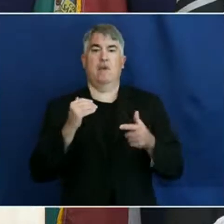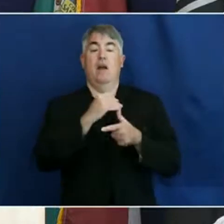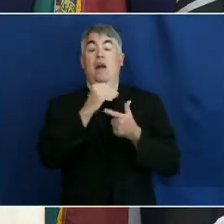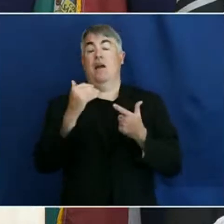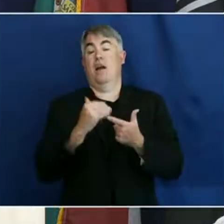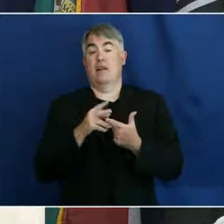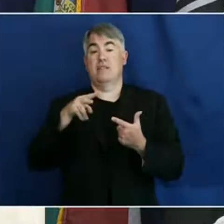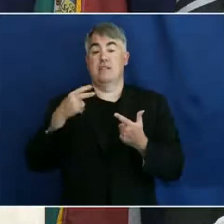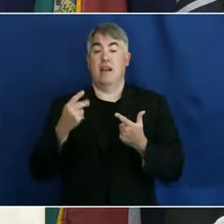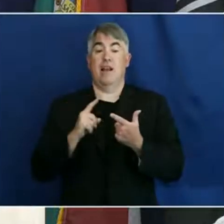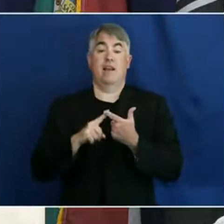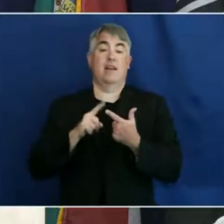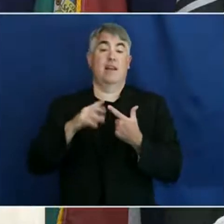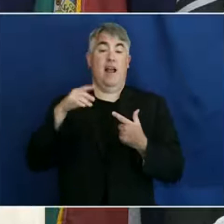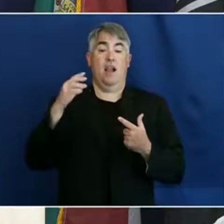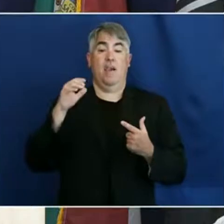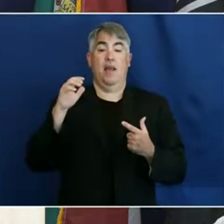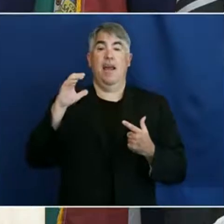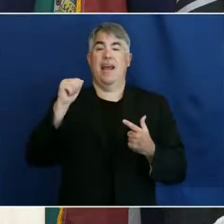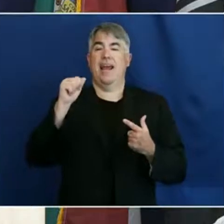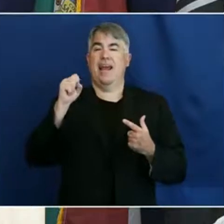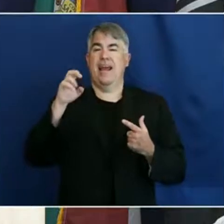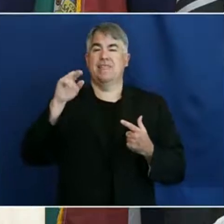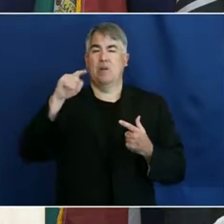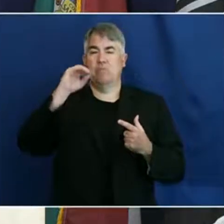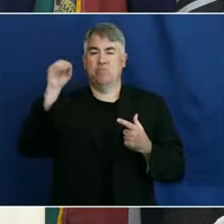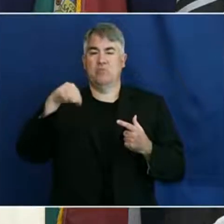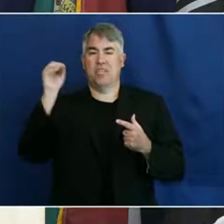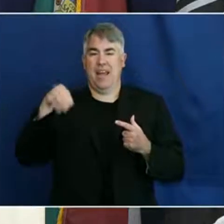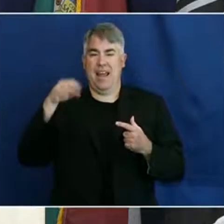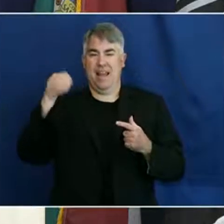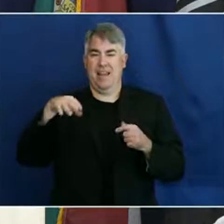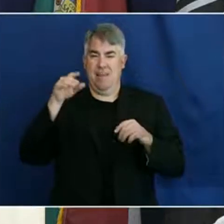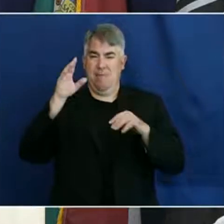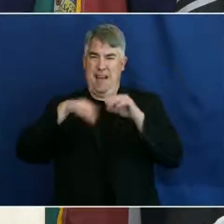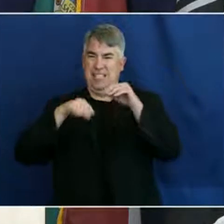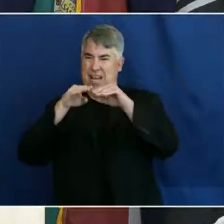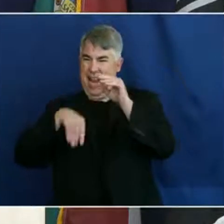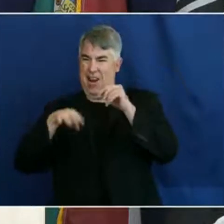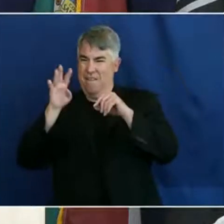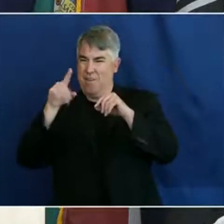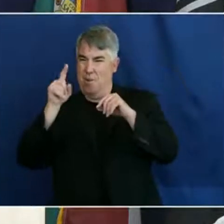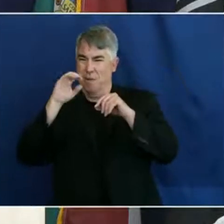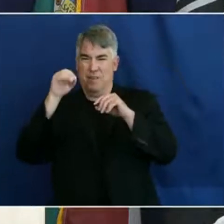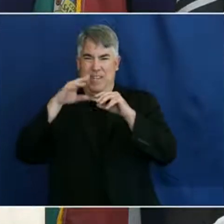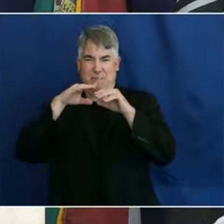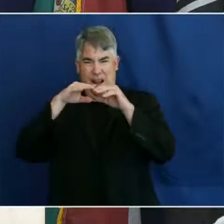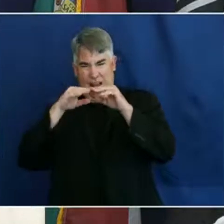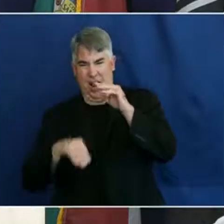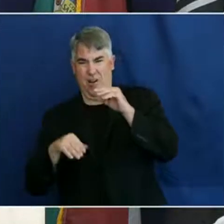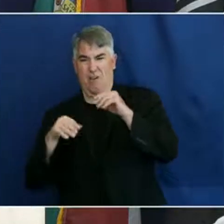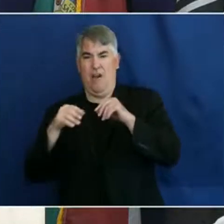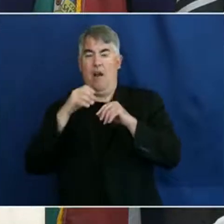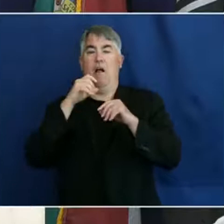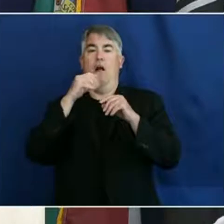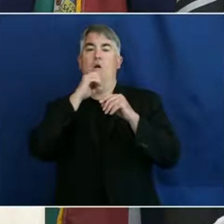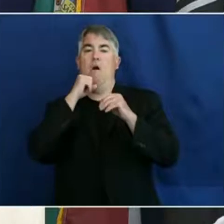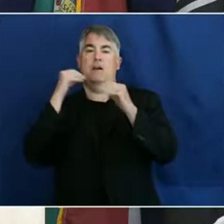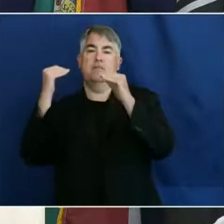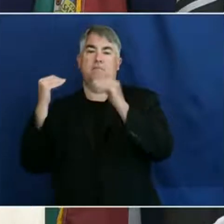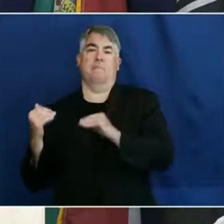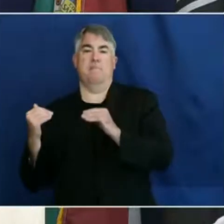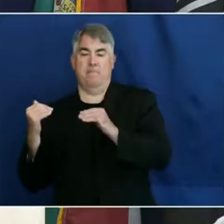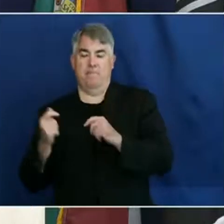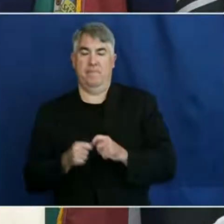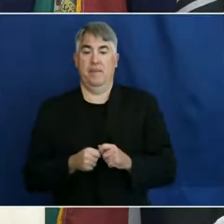rate being at 5.8, which is under the threshold needed in order for us to move into the orange tier in that revised framework. And